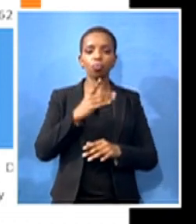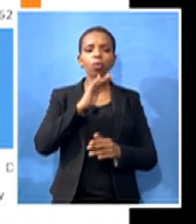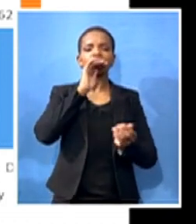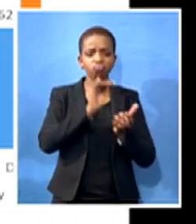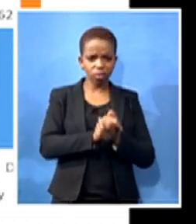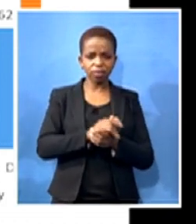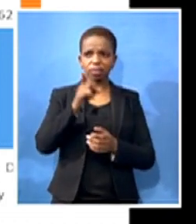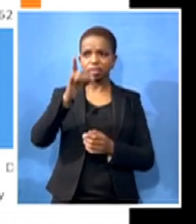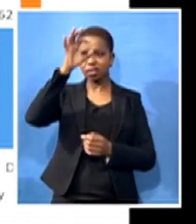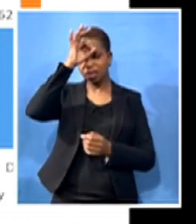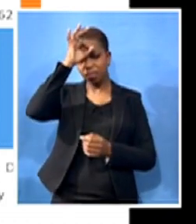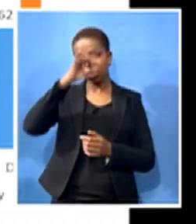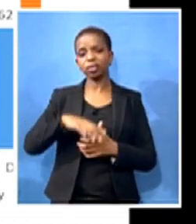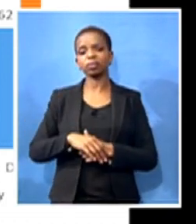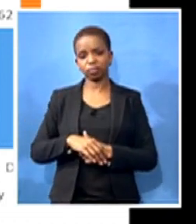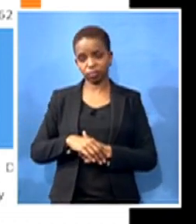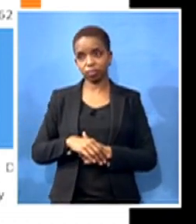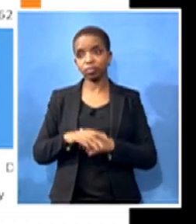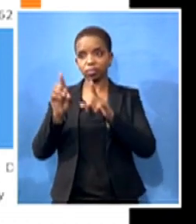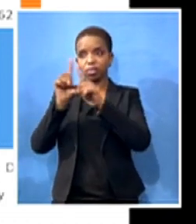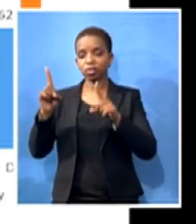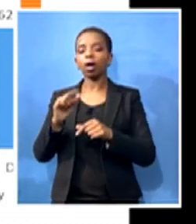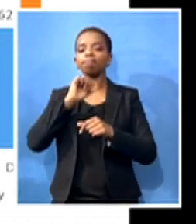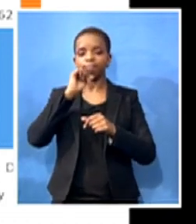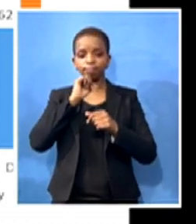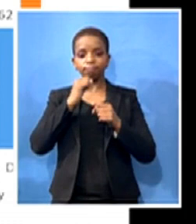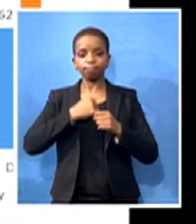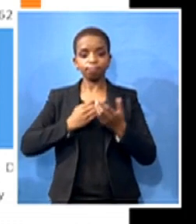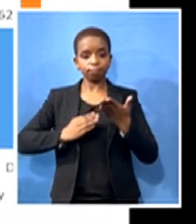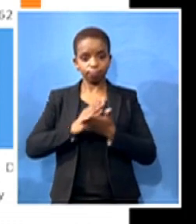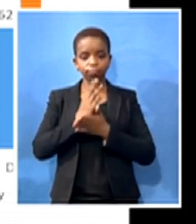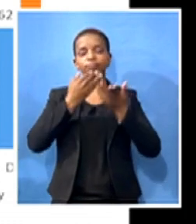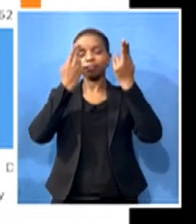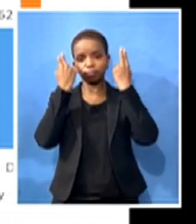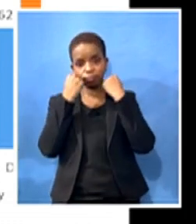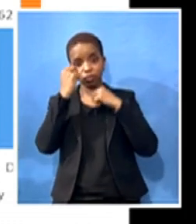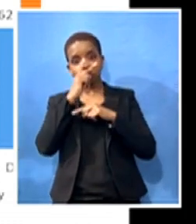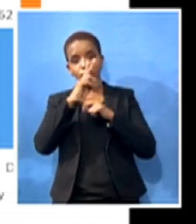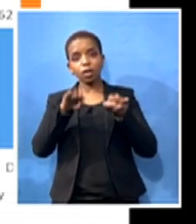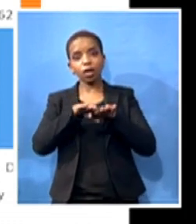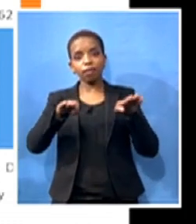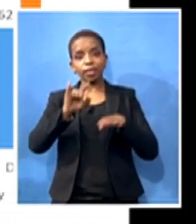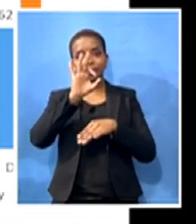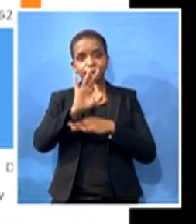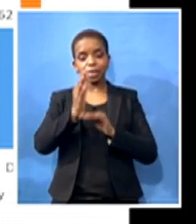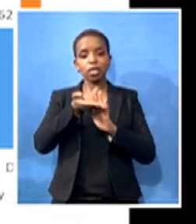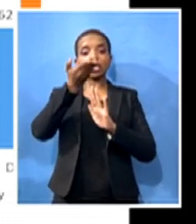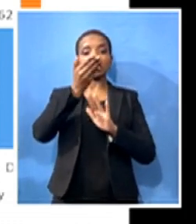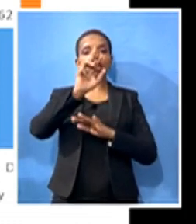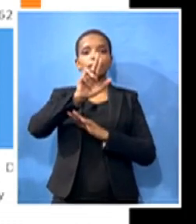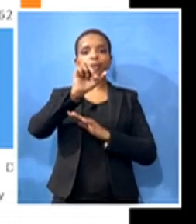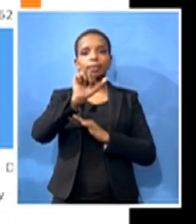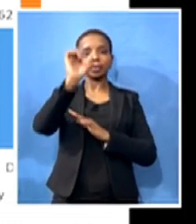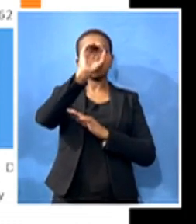to sacrifice their rights. You can see they're in phase 3, it's gone up to 86%, even though there have been